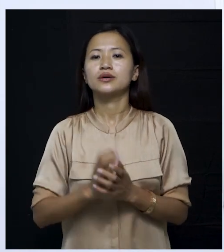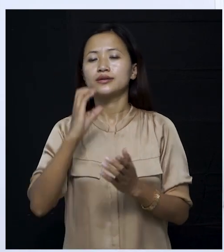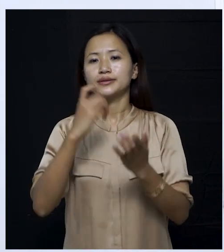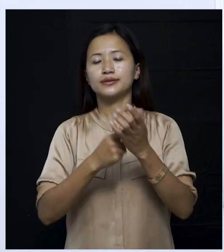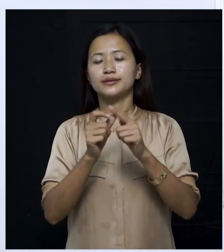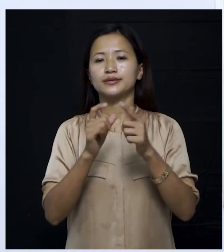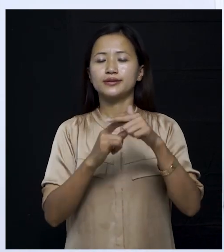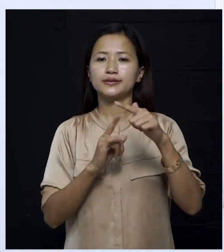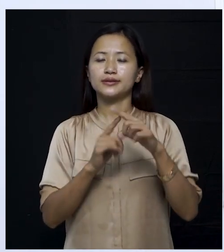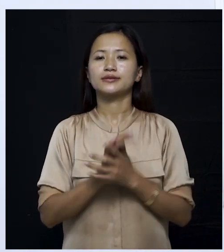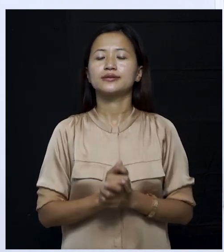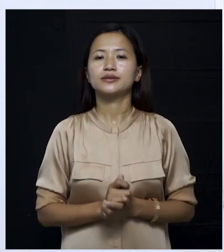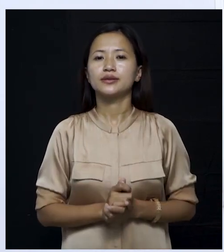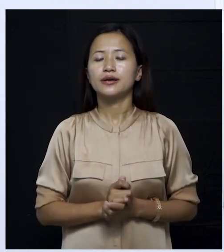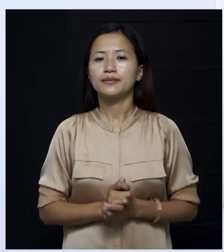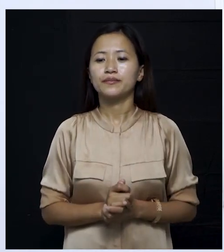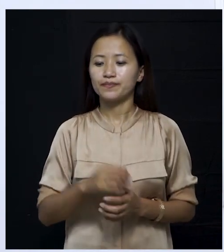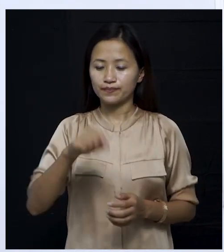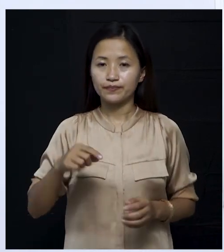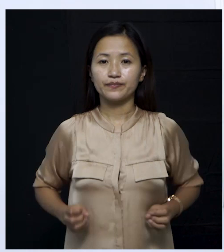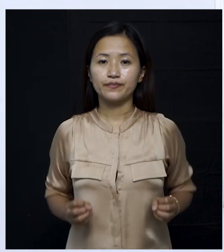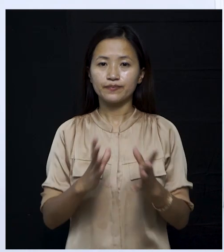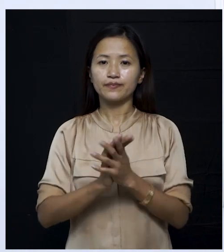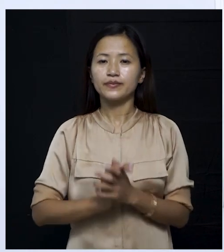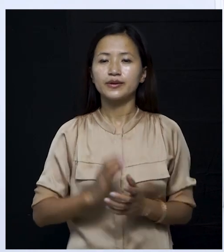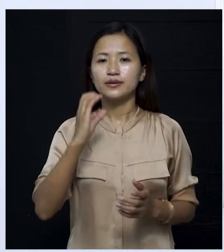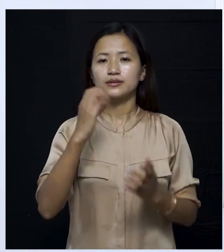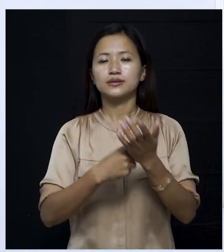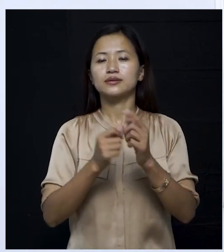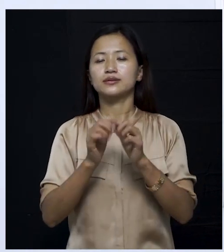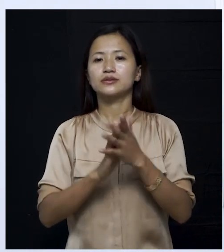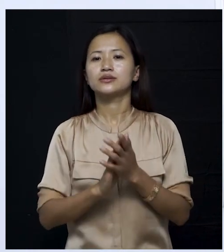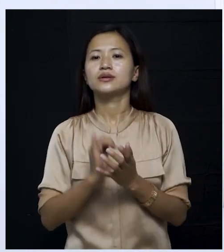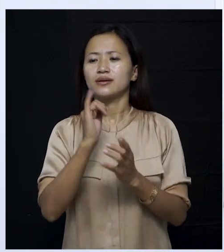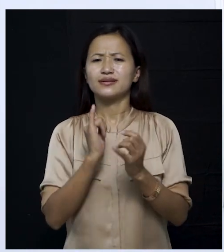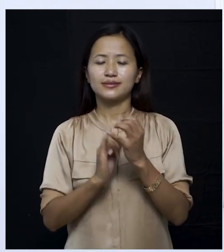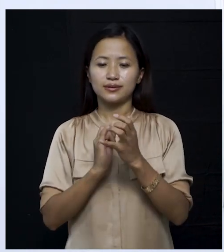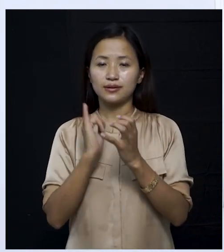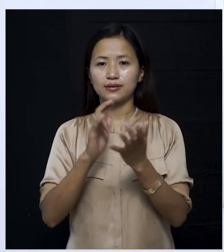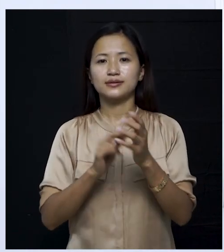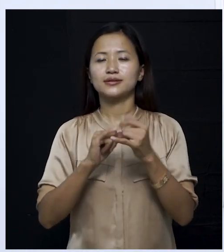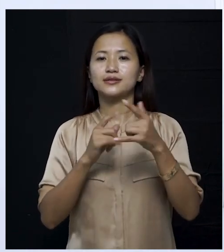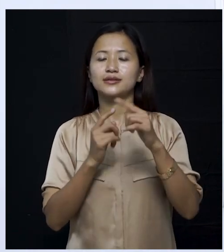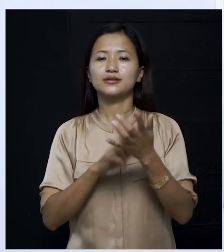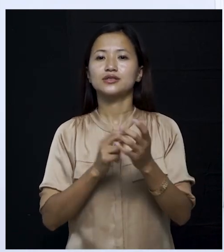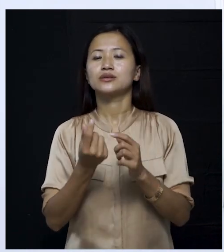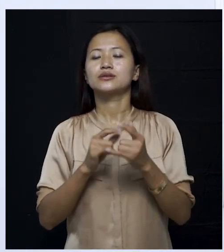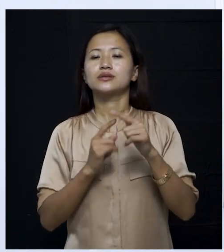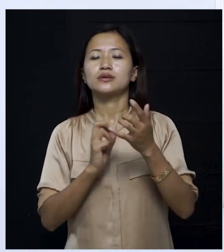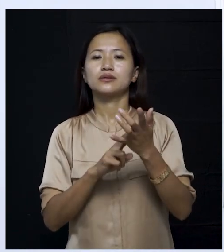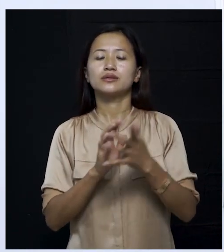credit. Okay, so here today we are going to start with the credit institution. Okay, credit